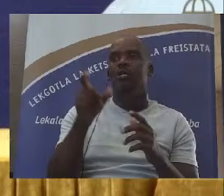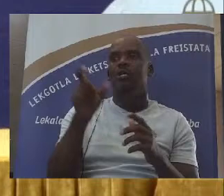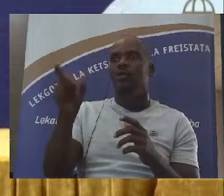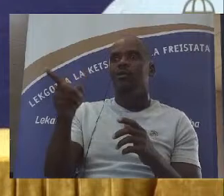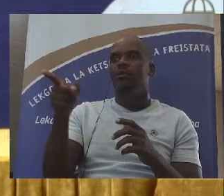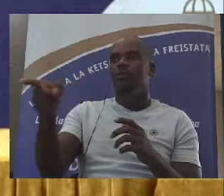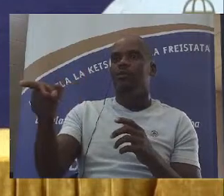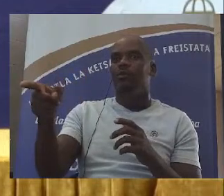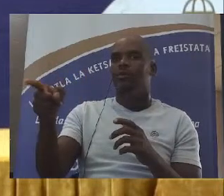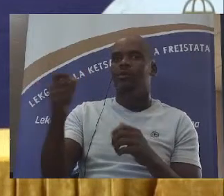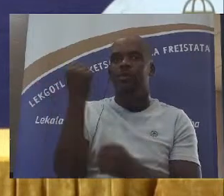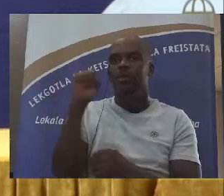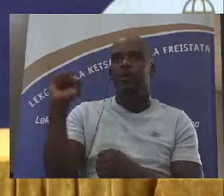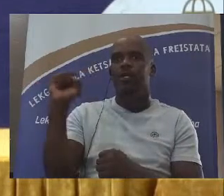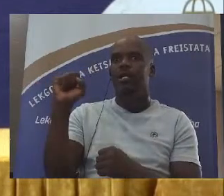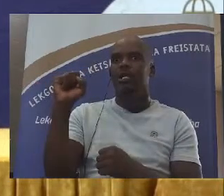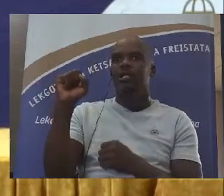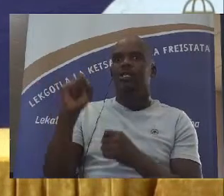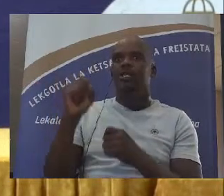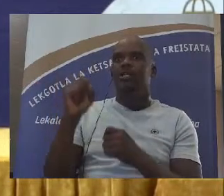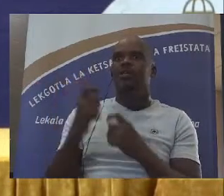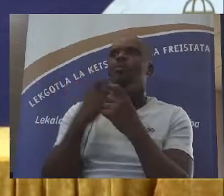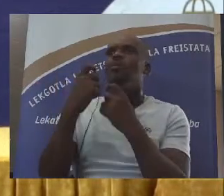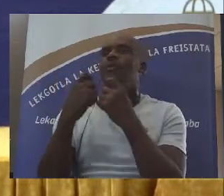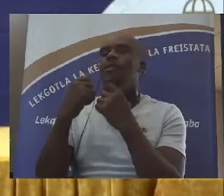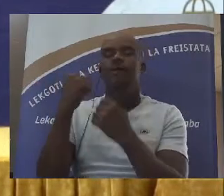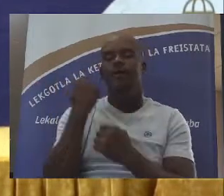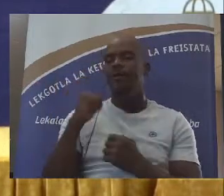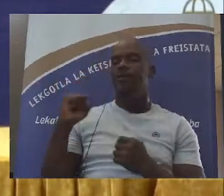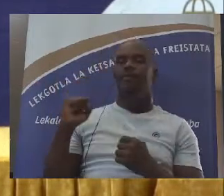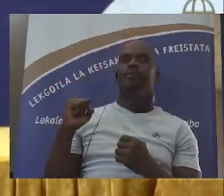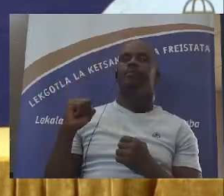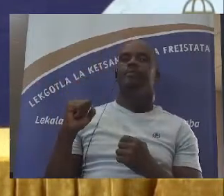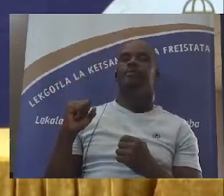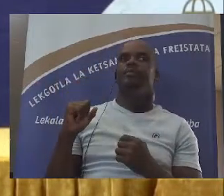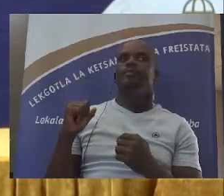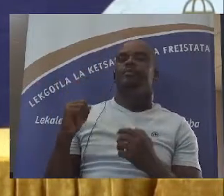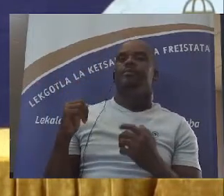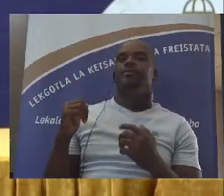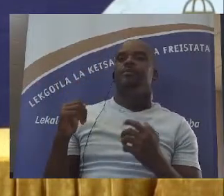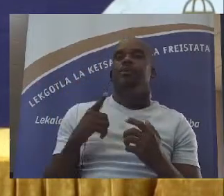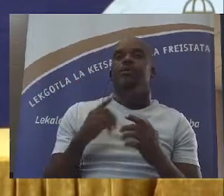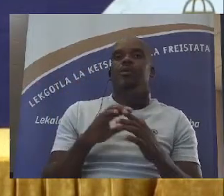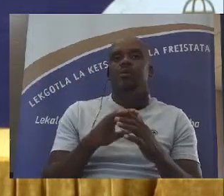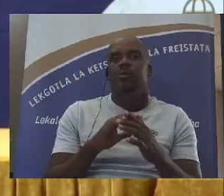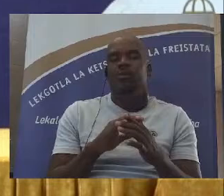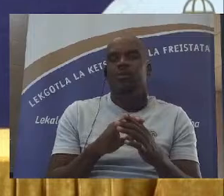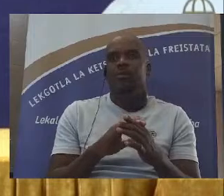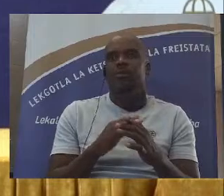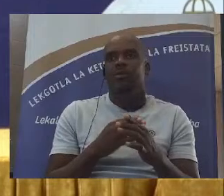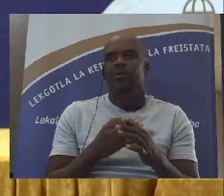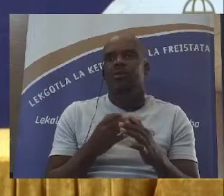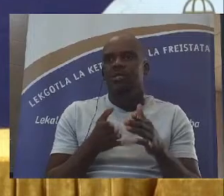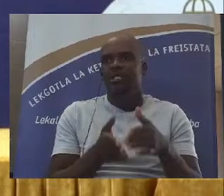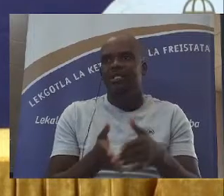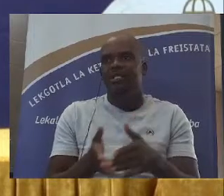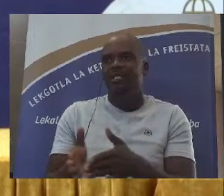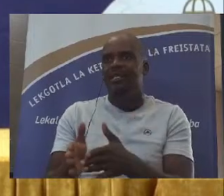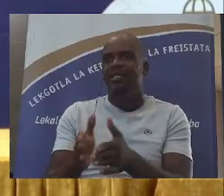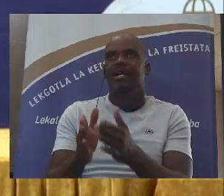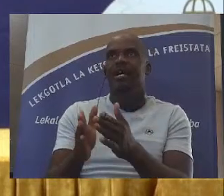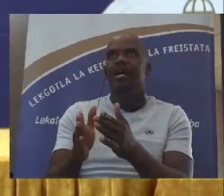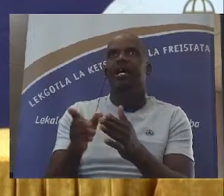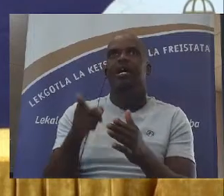And because of that, people said, but if it doesn't allow for appeals and it's an unfair and unjust decision, how is it going to be dealt